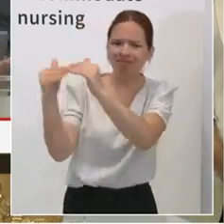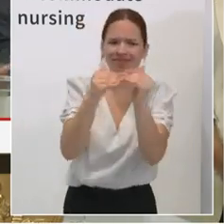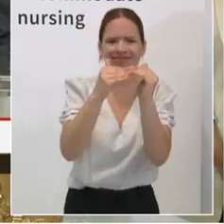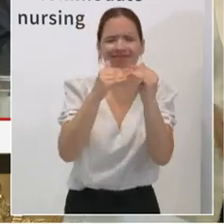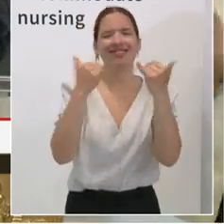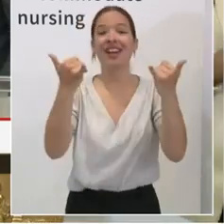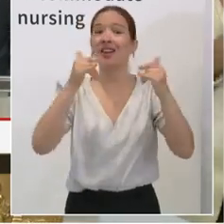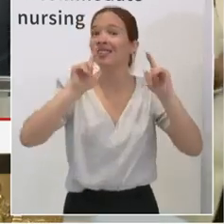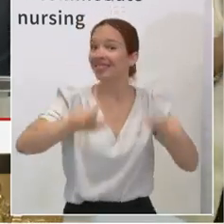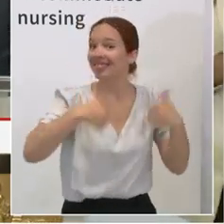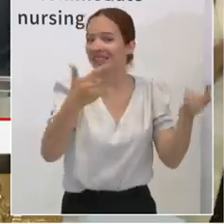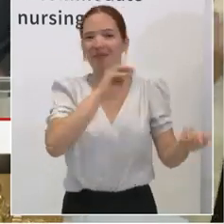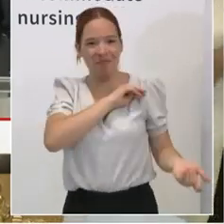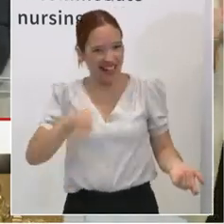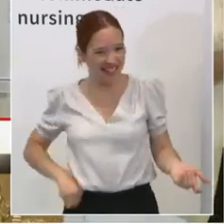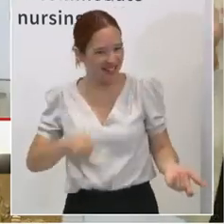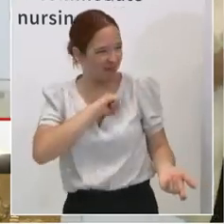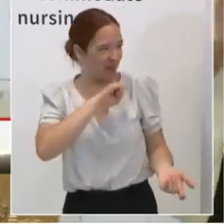Center of Excellence.